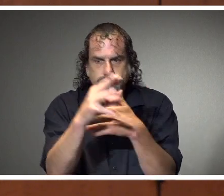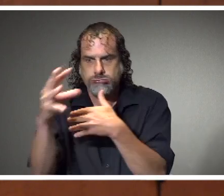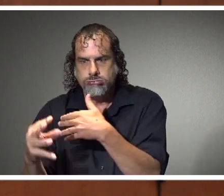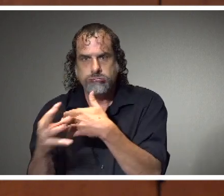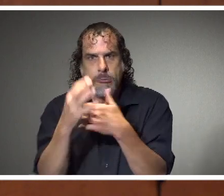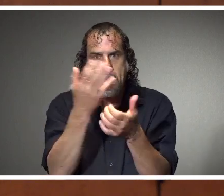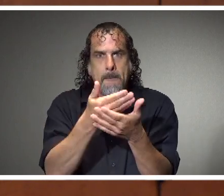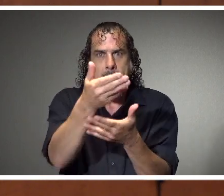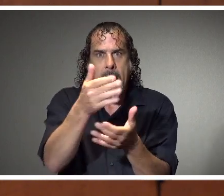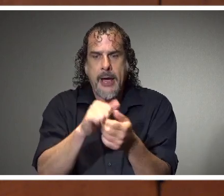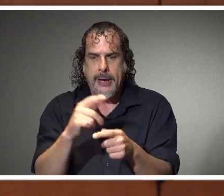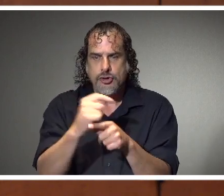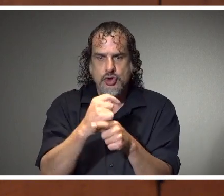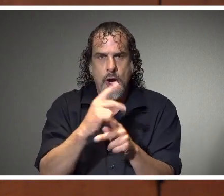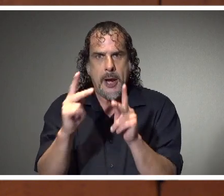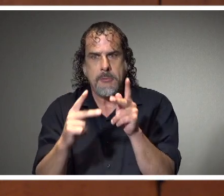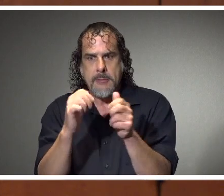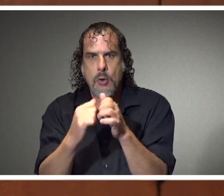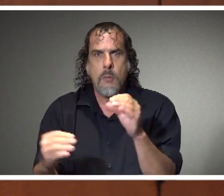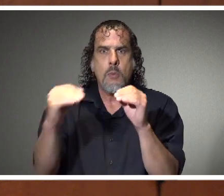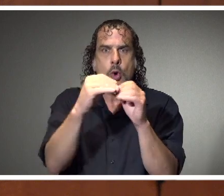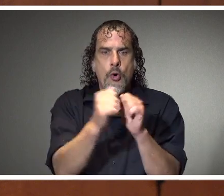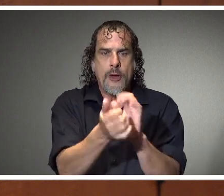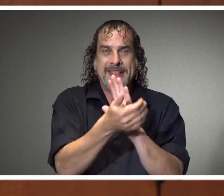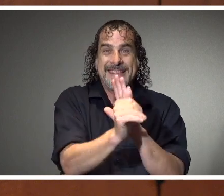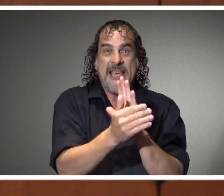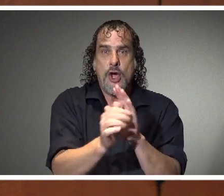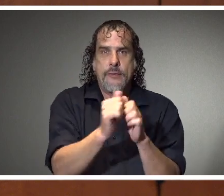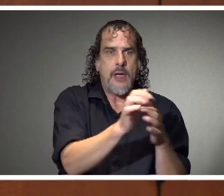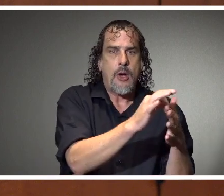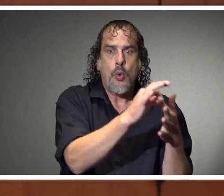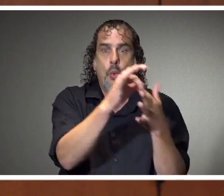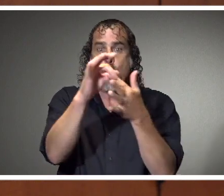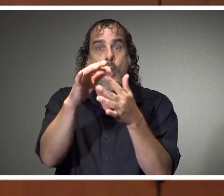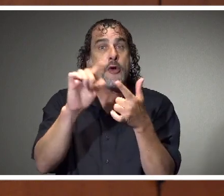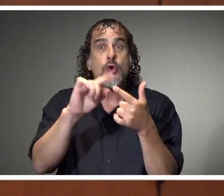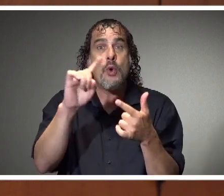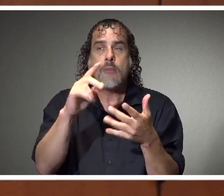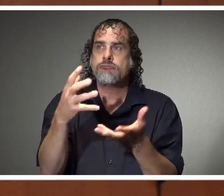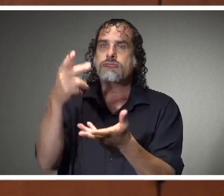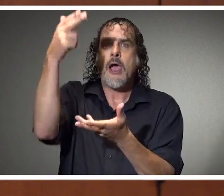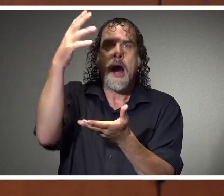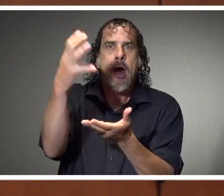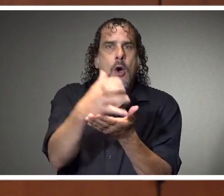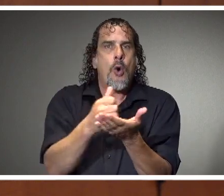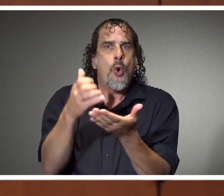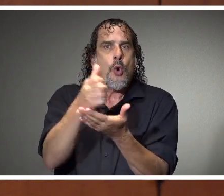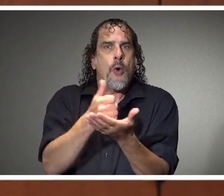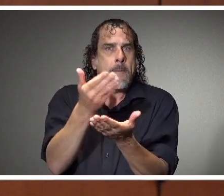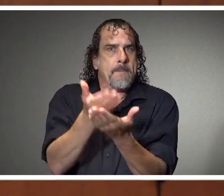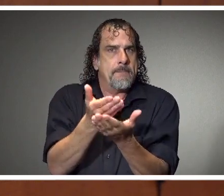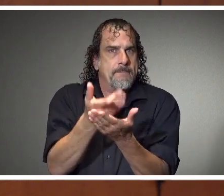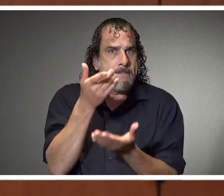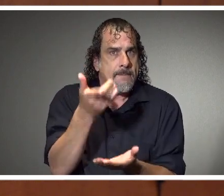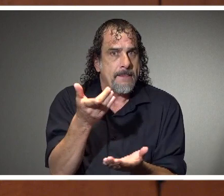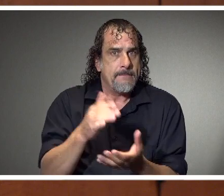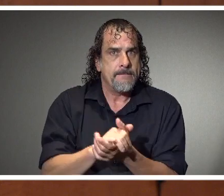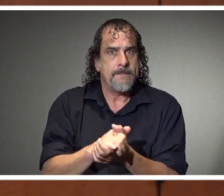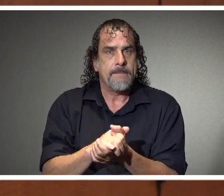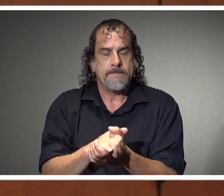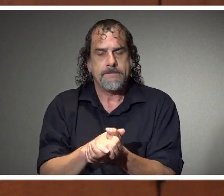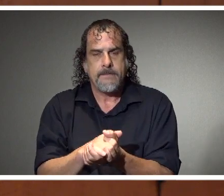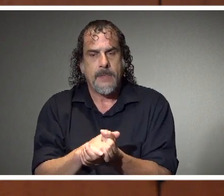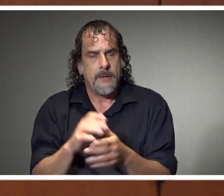more Mississippians with skills that lead to higher paying careers. Additionally, a number